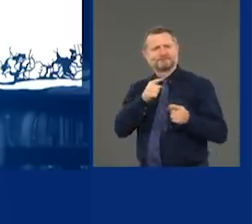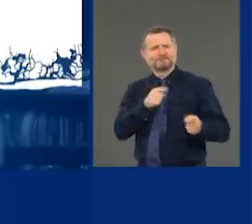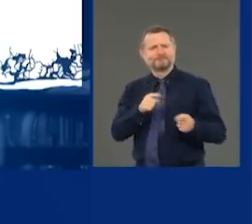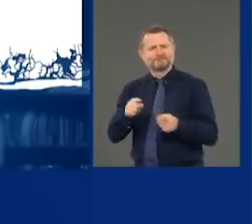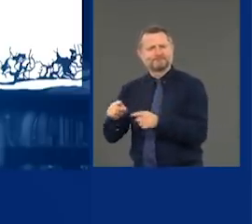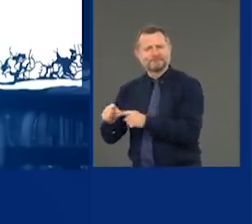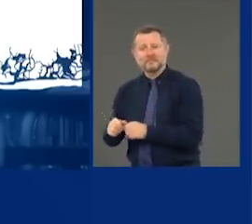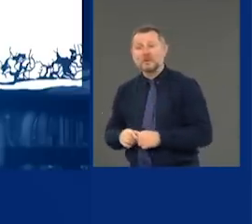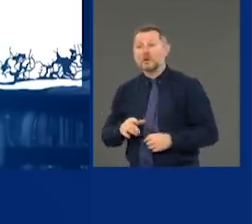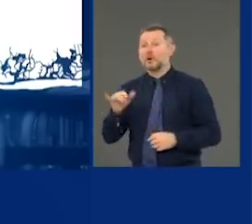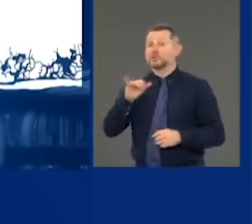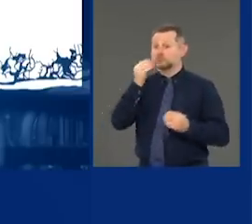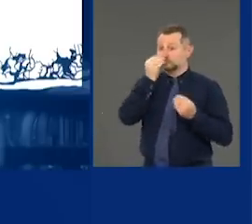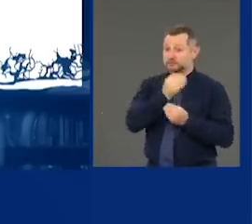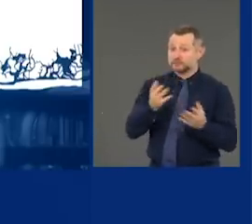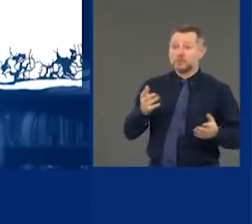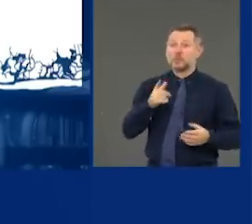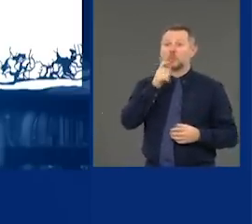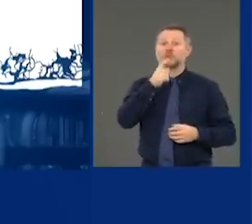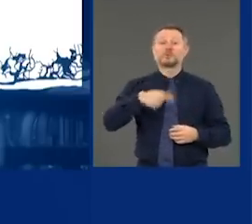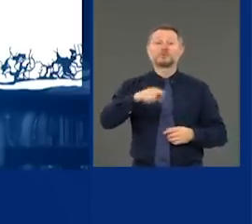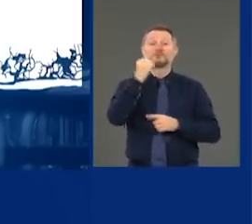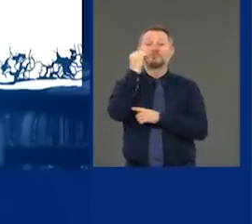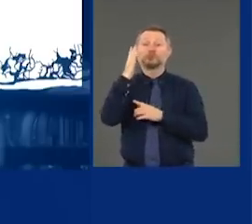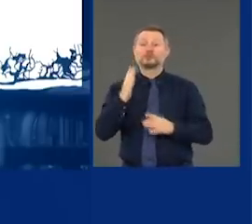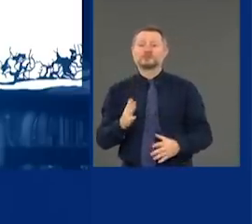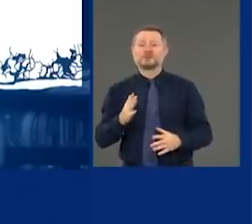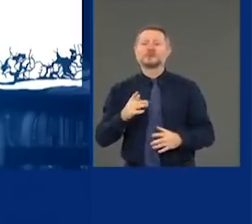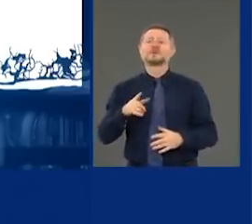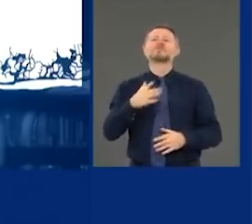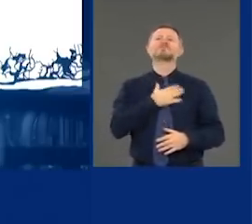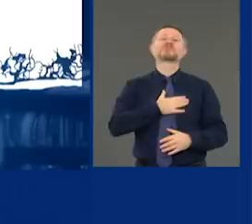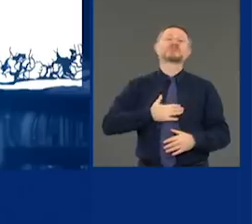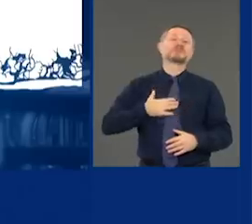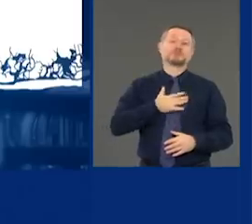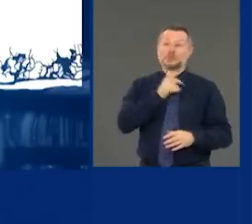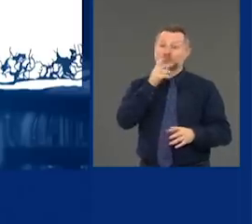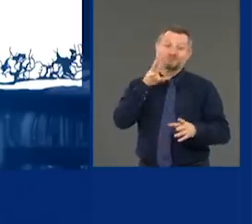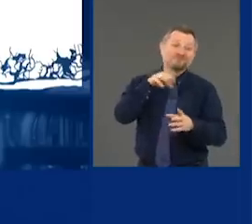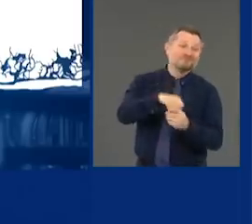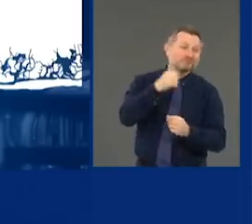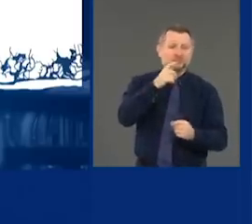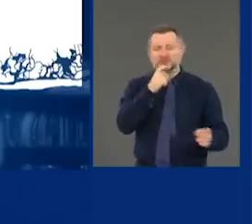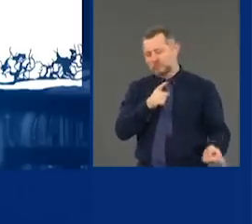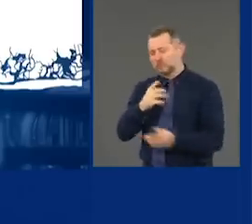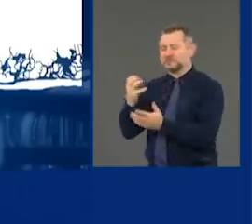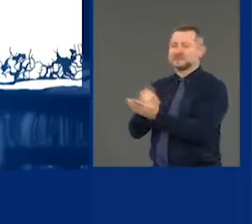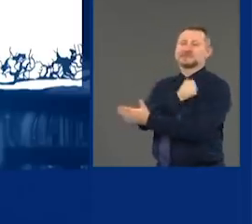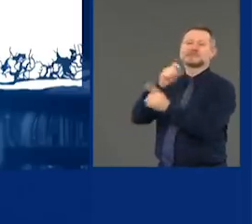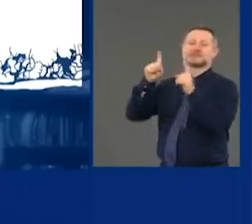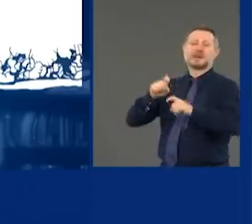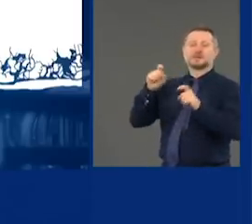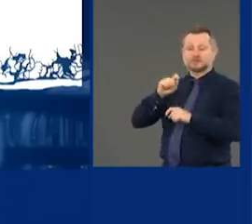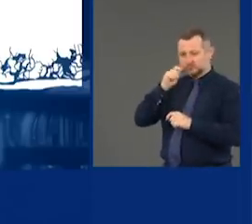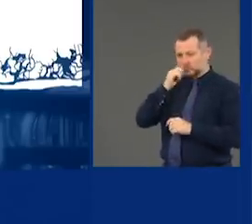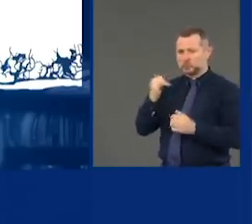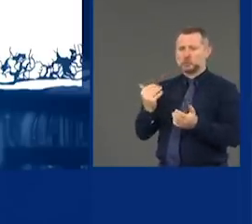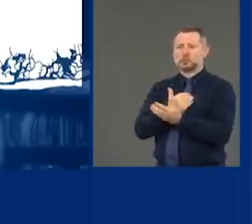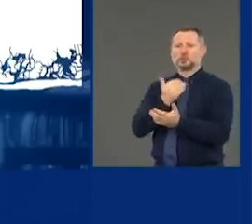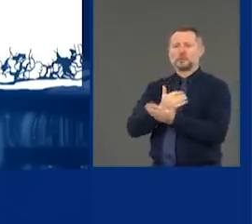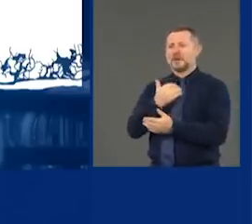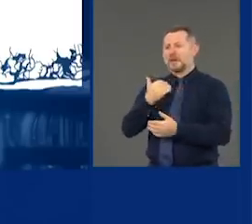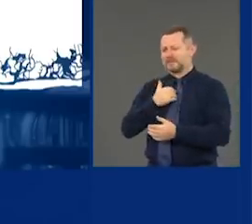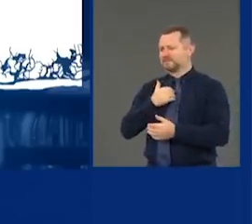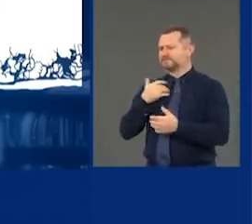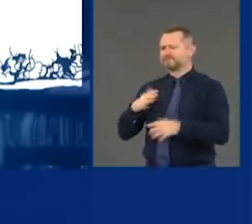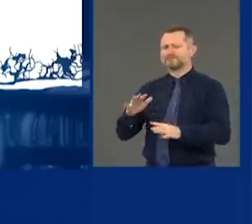Again, I'm asking all the protesters to please get tests. That is a new question that has been dropped into the